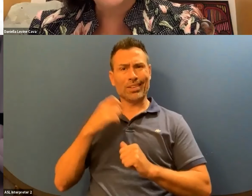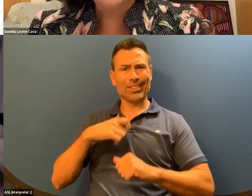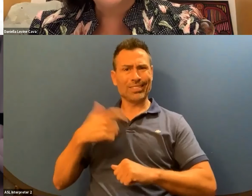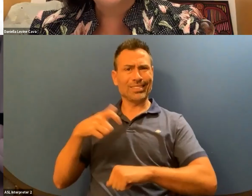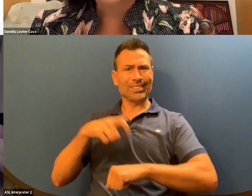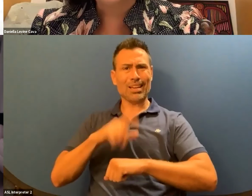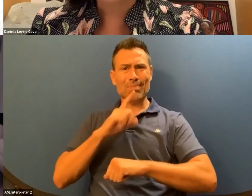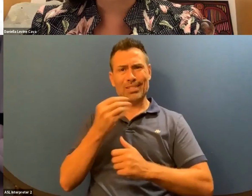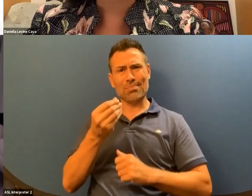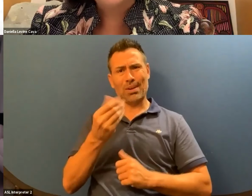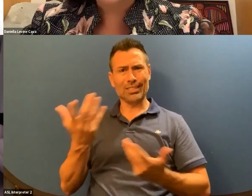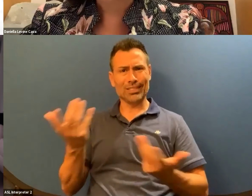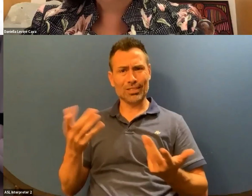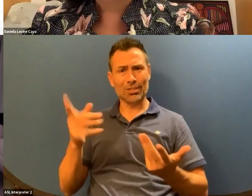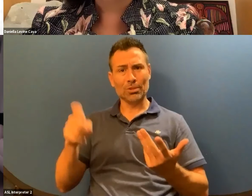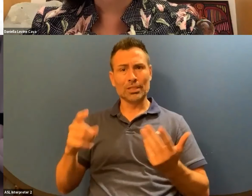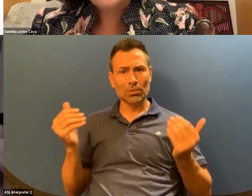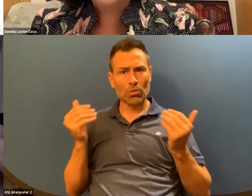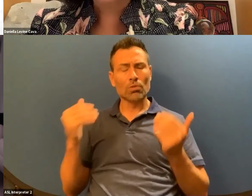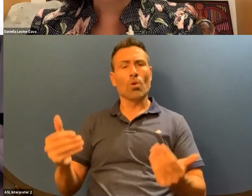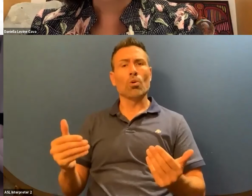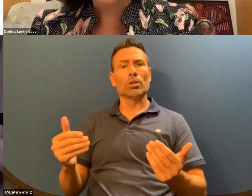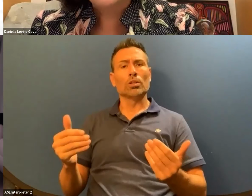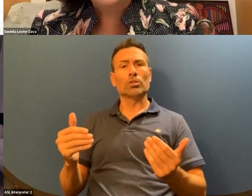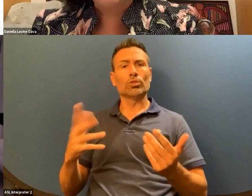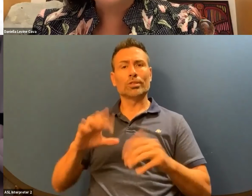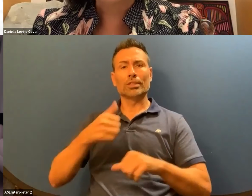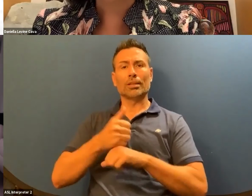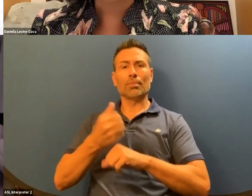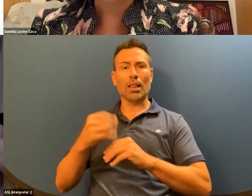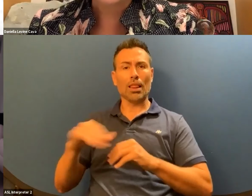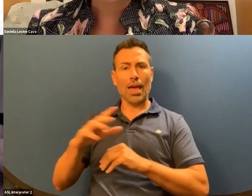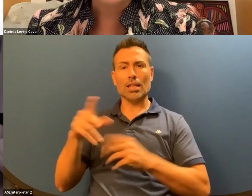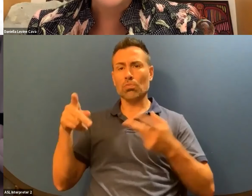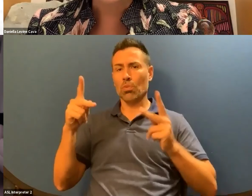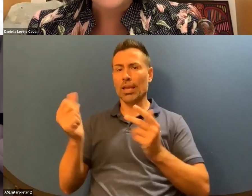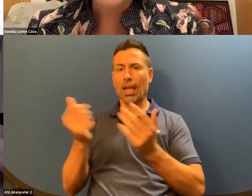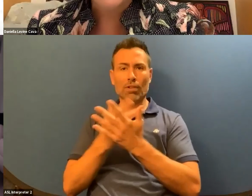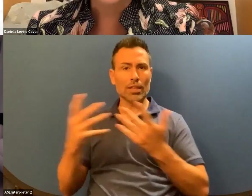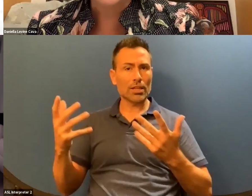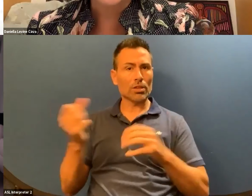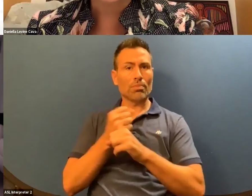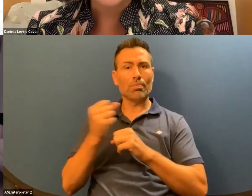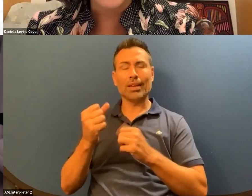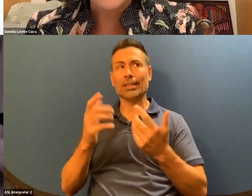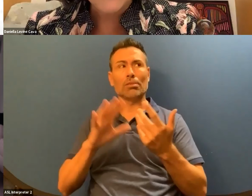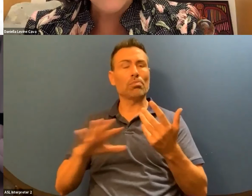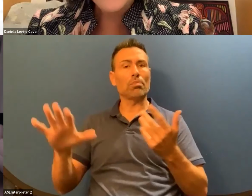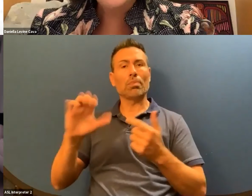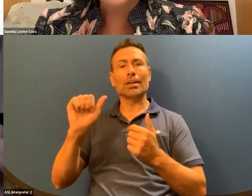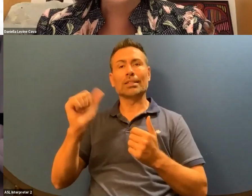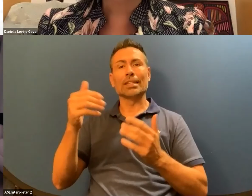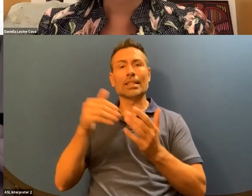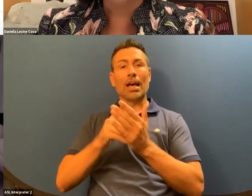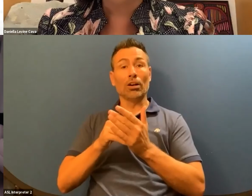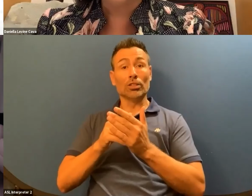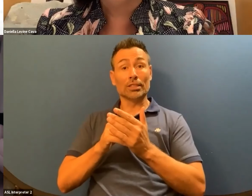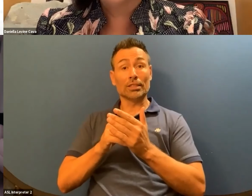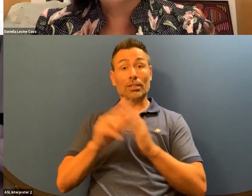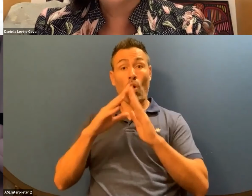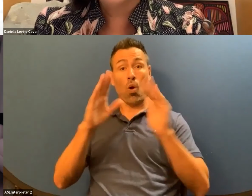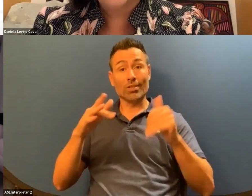forward to deploy the lands, the permitting, everything to create as many as 10,000 units per year to get to a